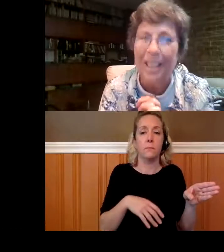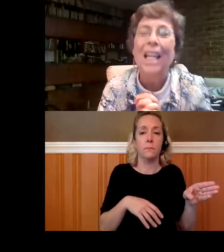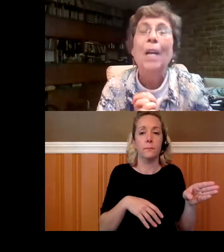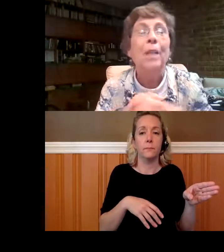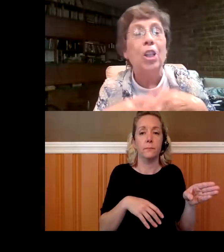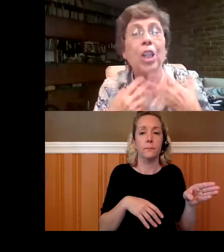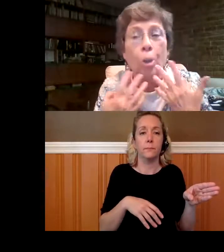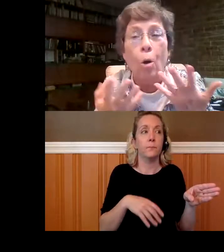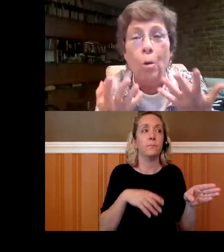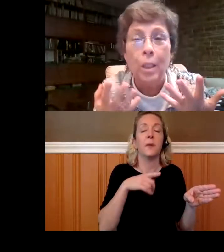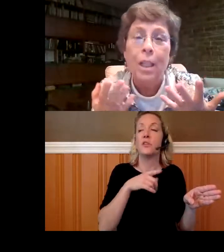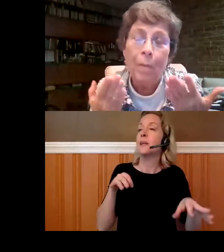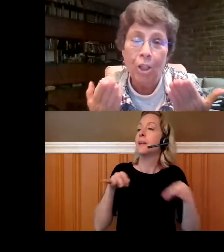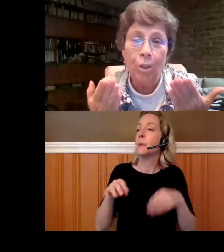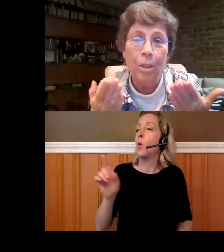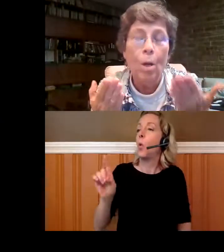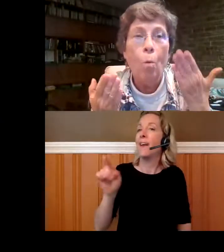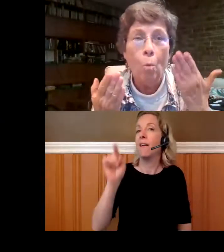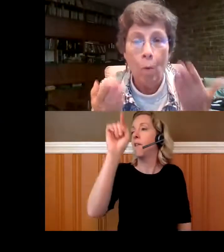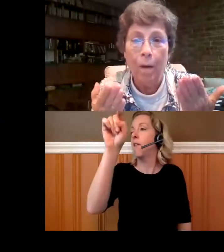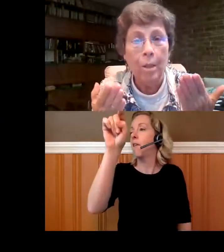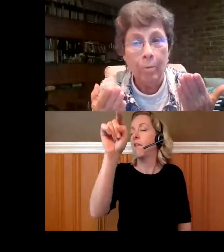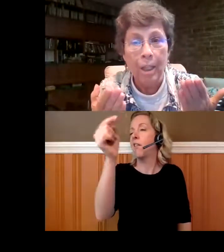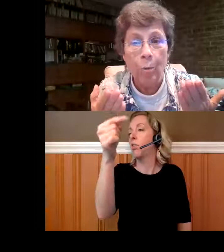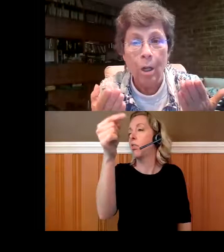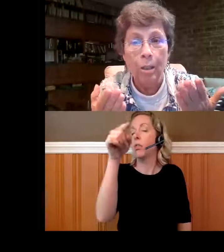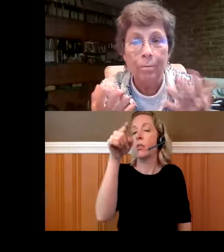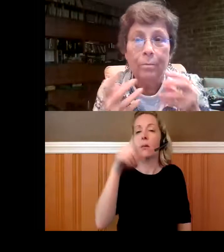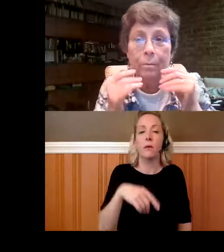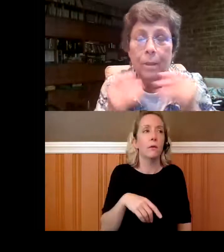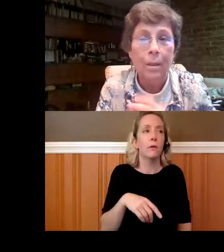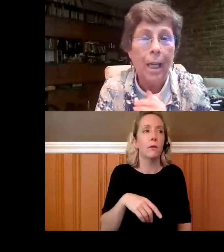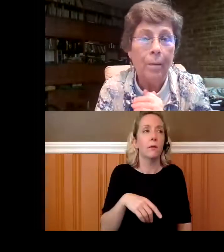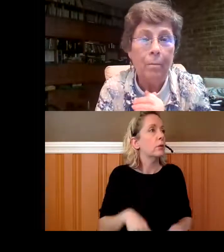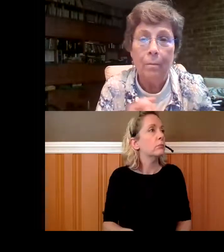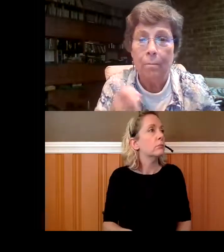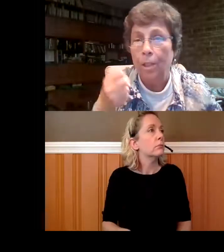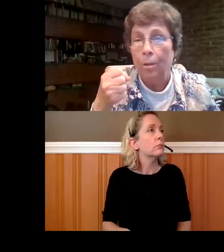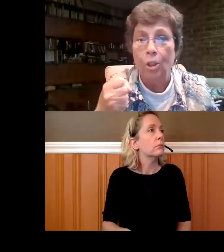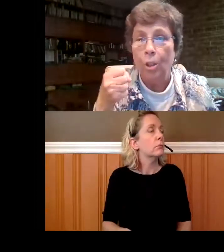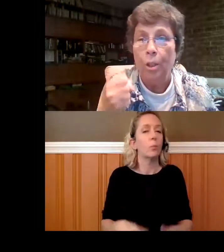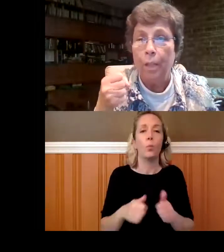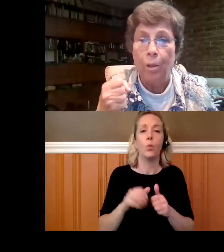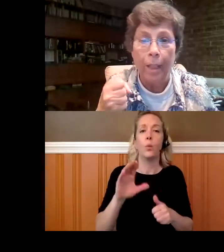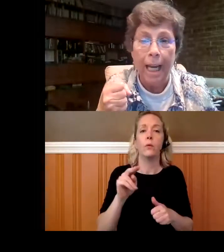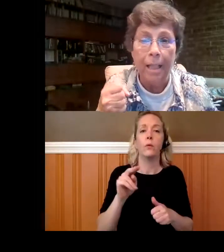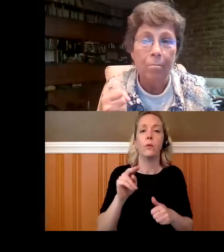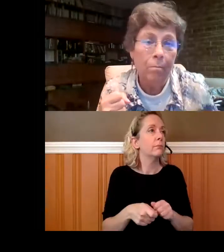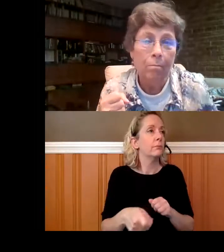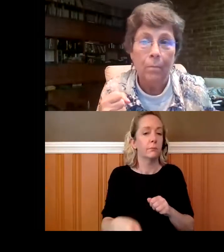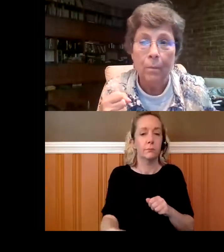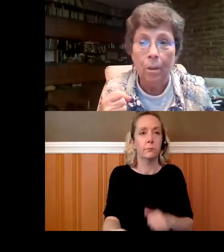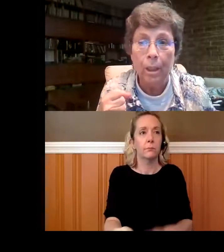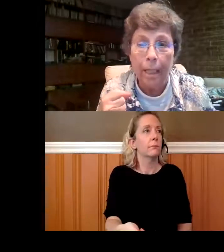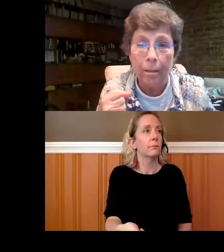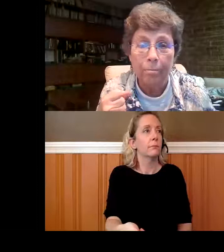student where the raisins were. And my student just stood there with her cane, looking at her. And so